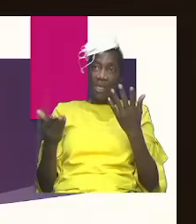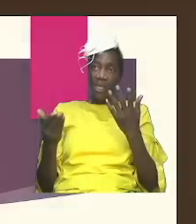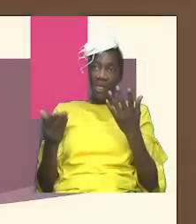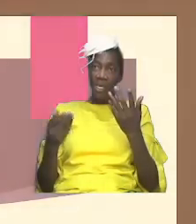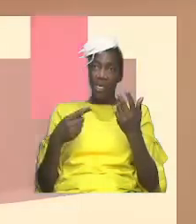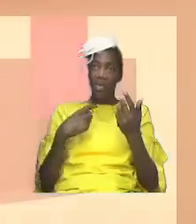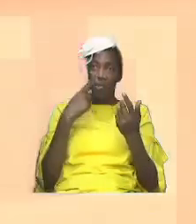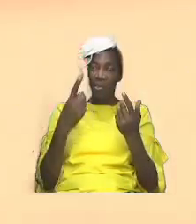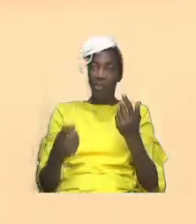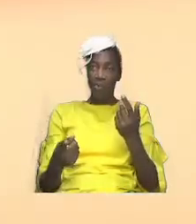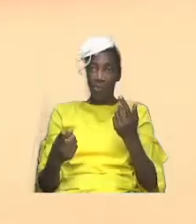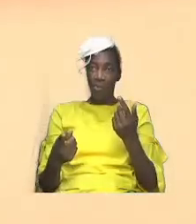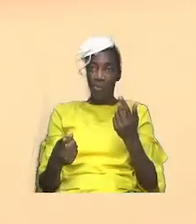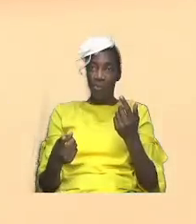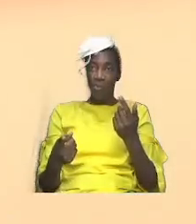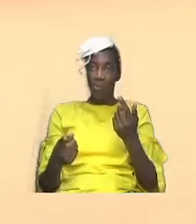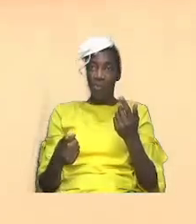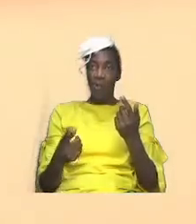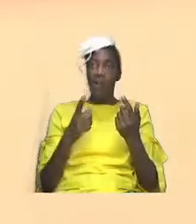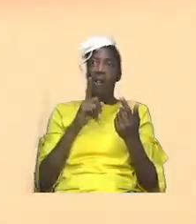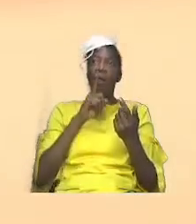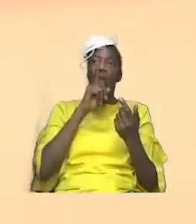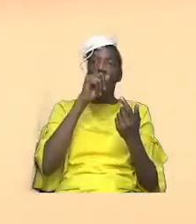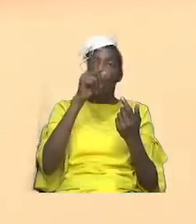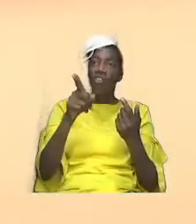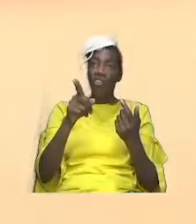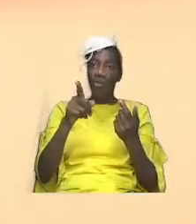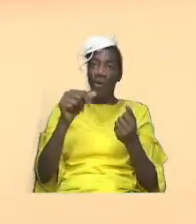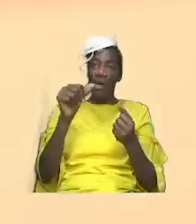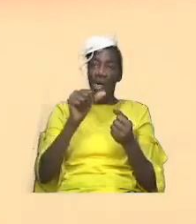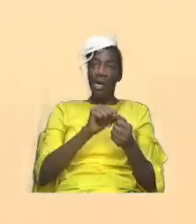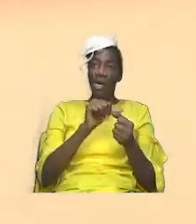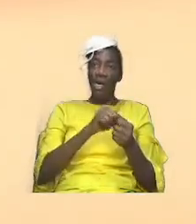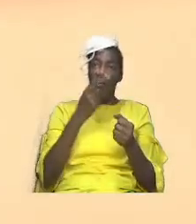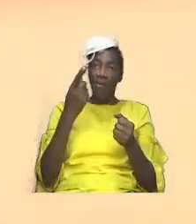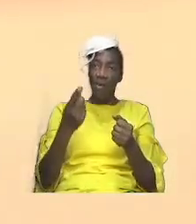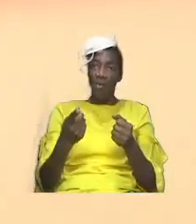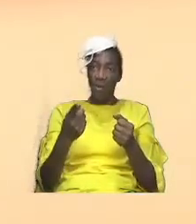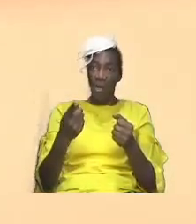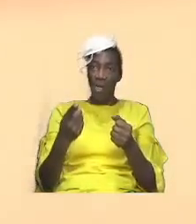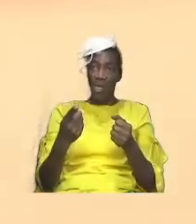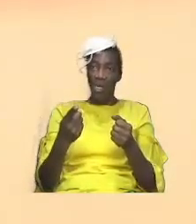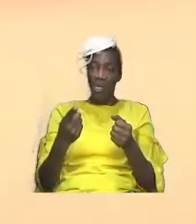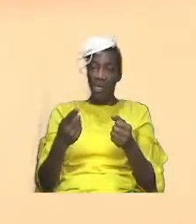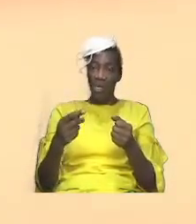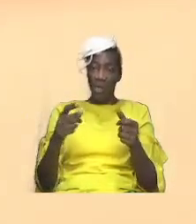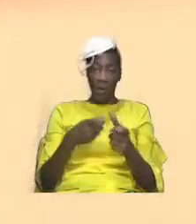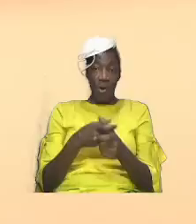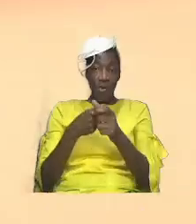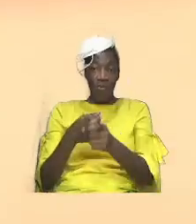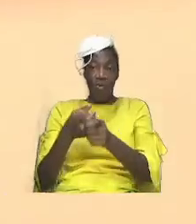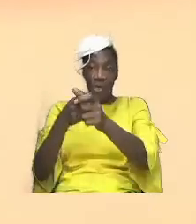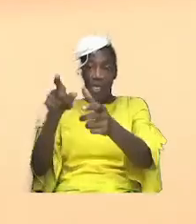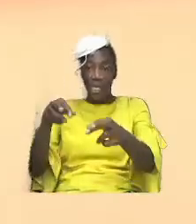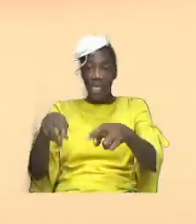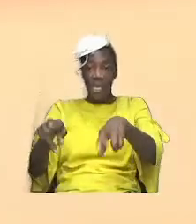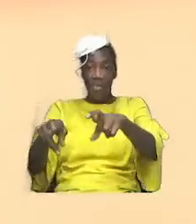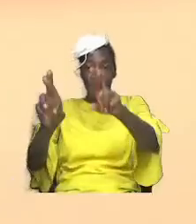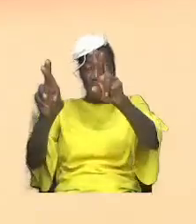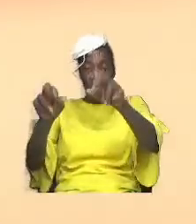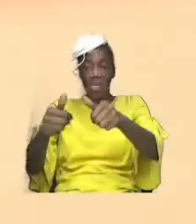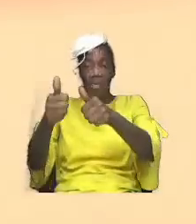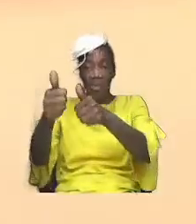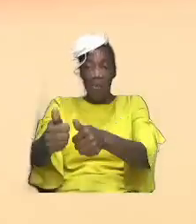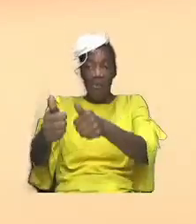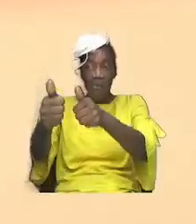us. Make sure that every one of us, as we run in this race, we follow